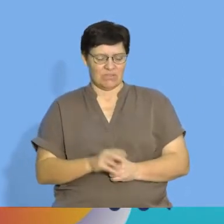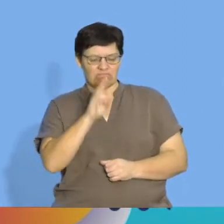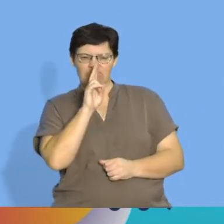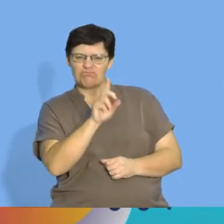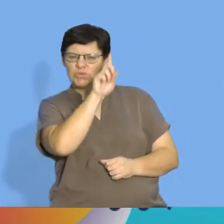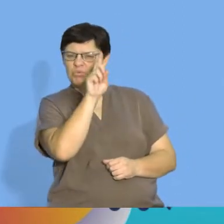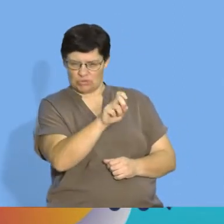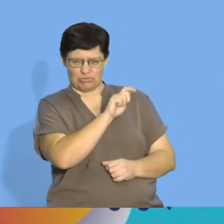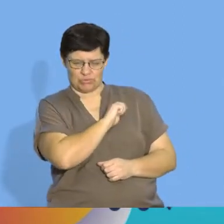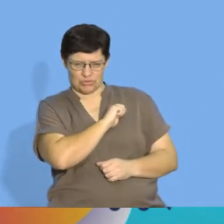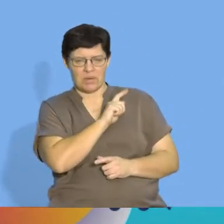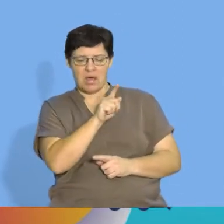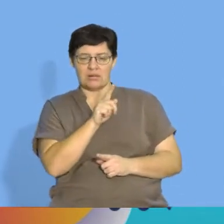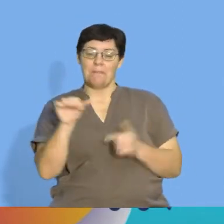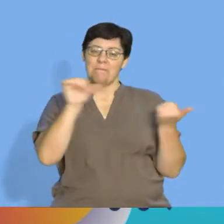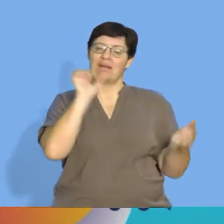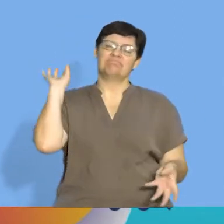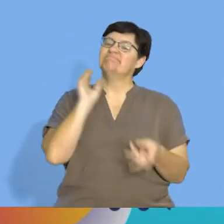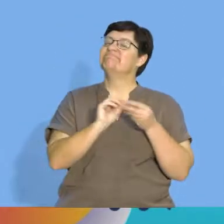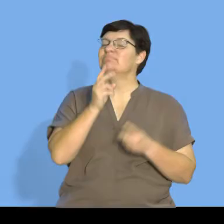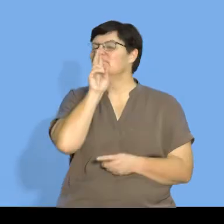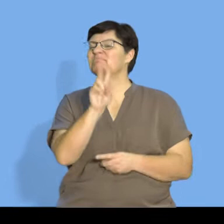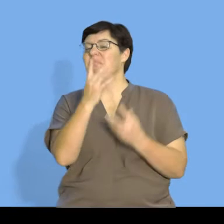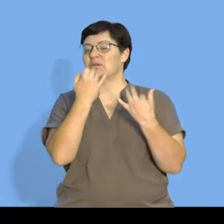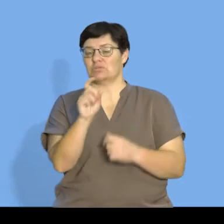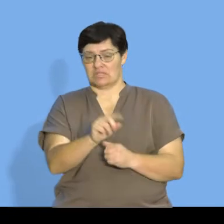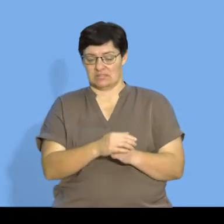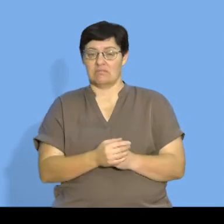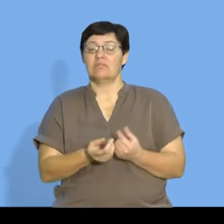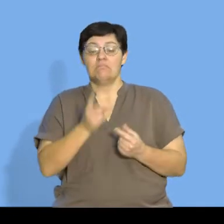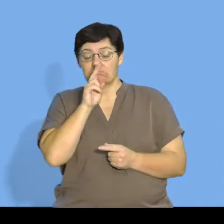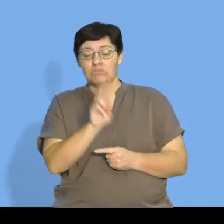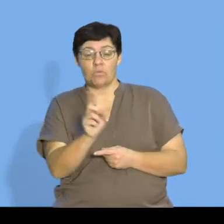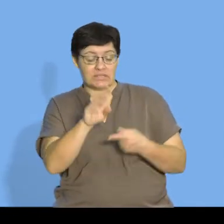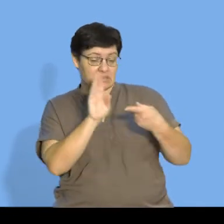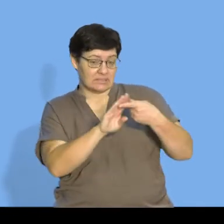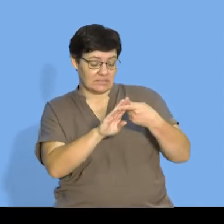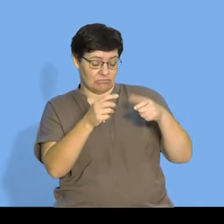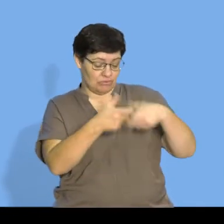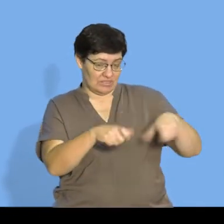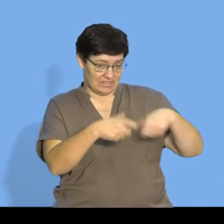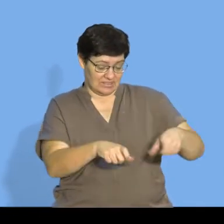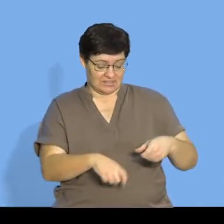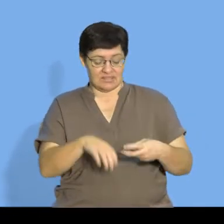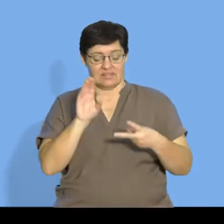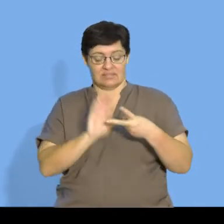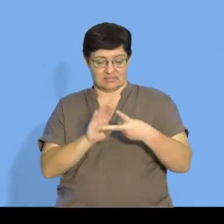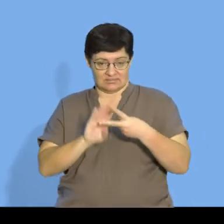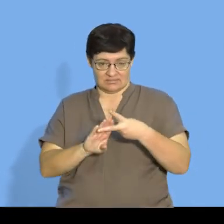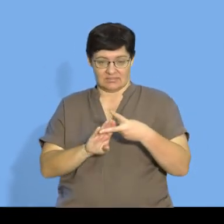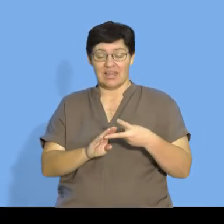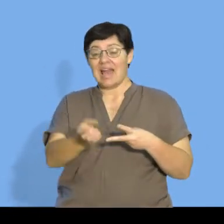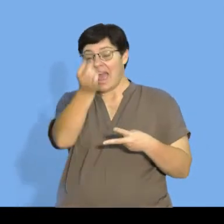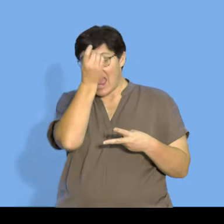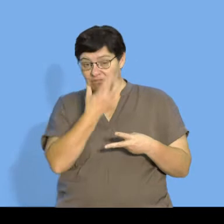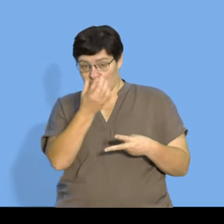recap, in terms of our budget, we're talking about receipts, and obviously we have the information